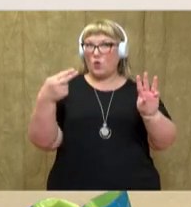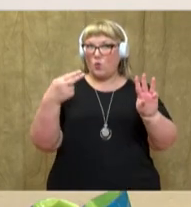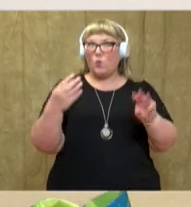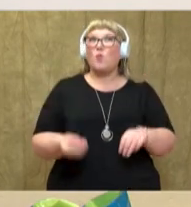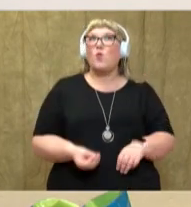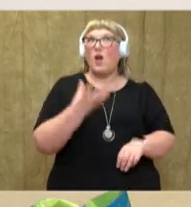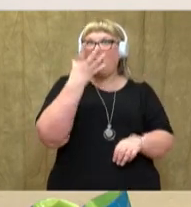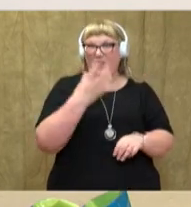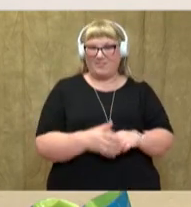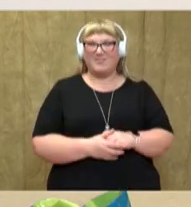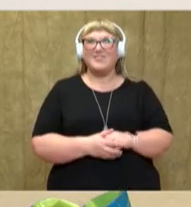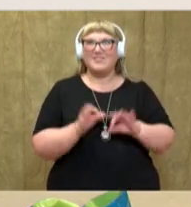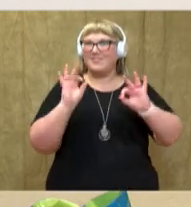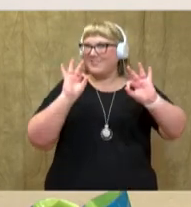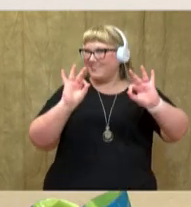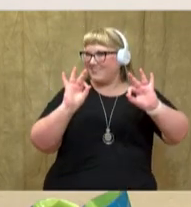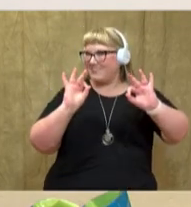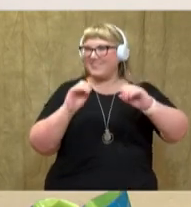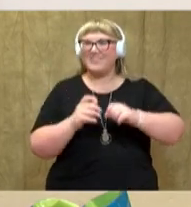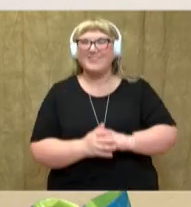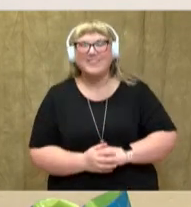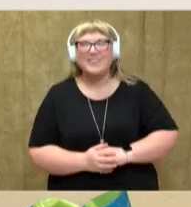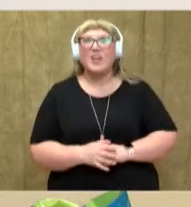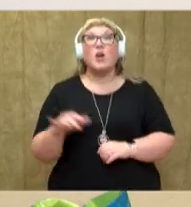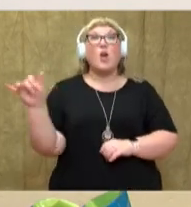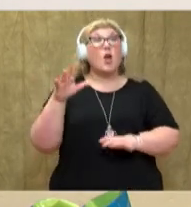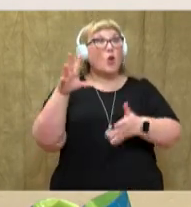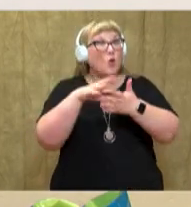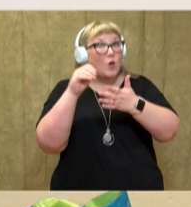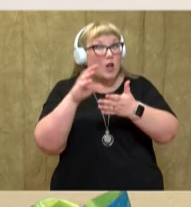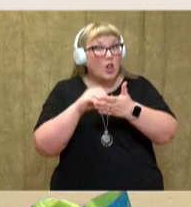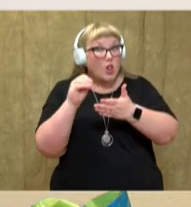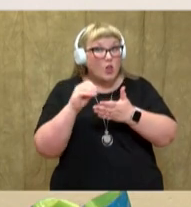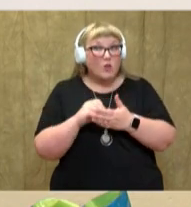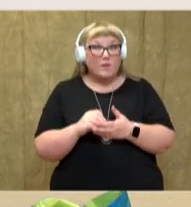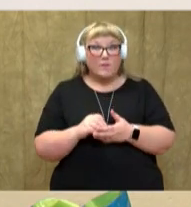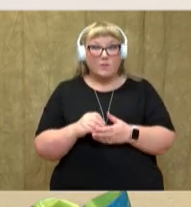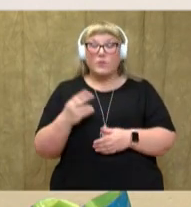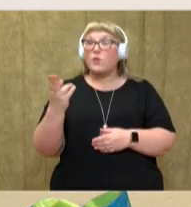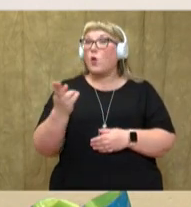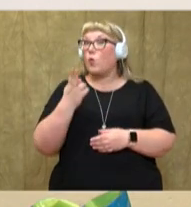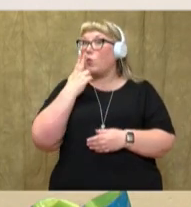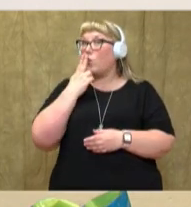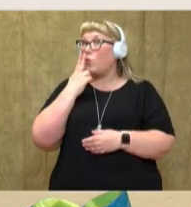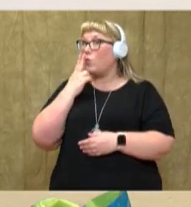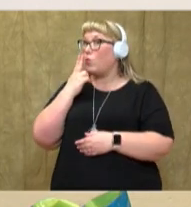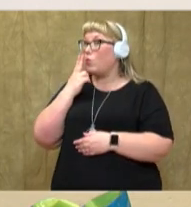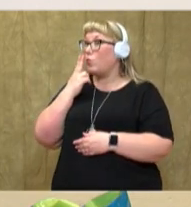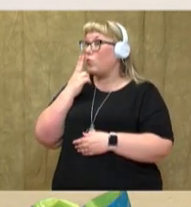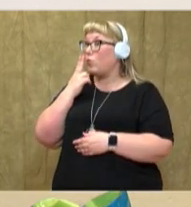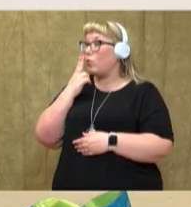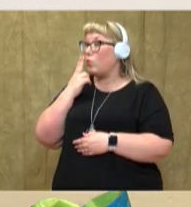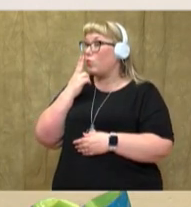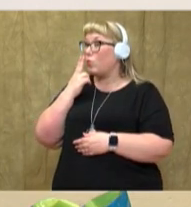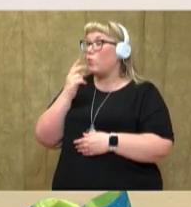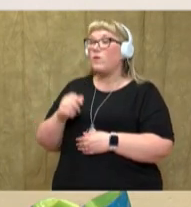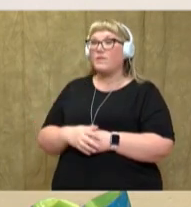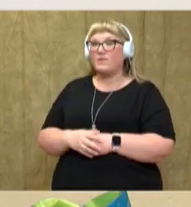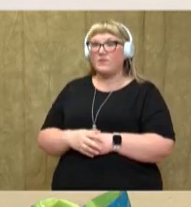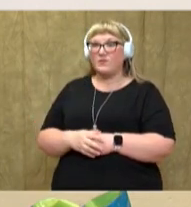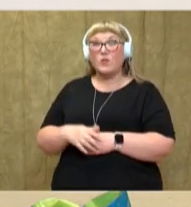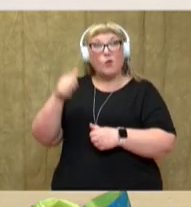H. Perfect. We also learned another trick, didn't we? Remember our two fingers?